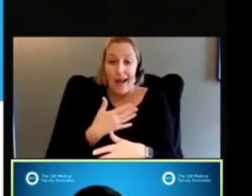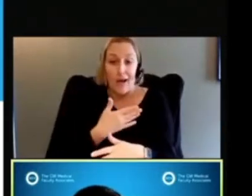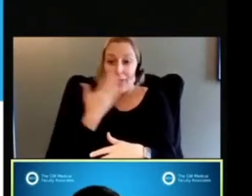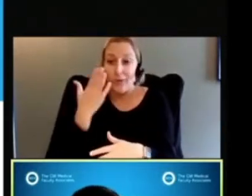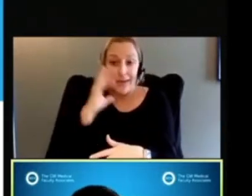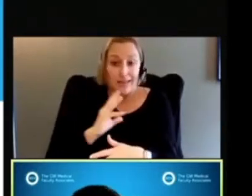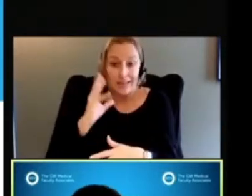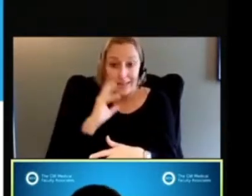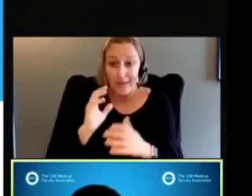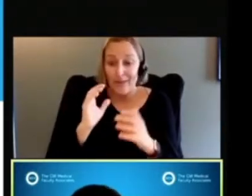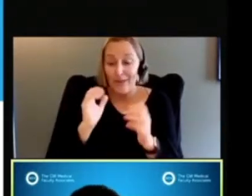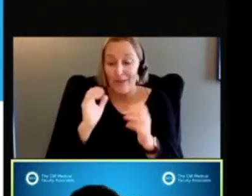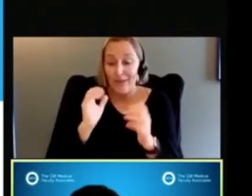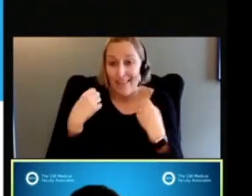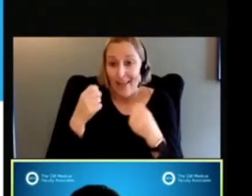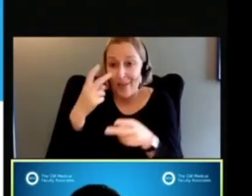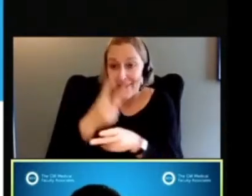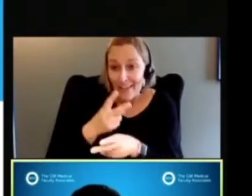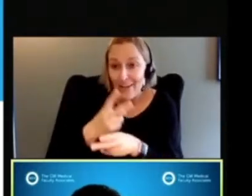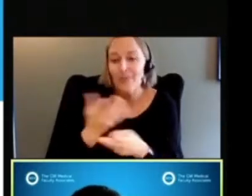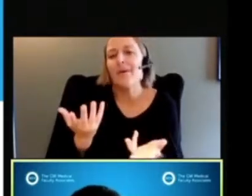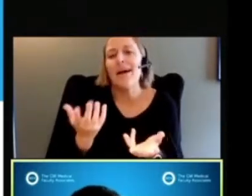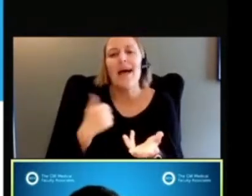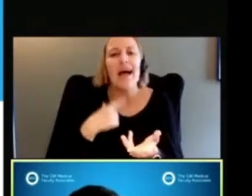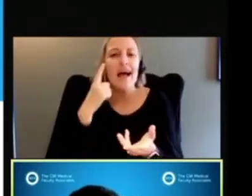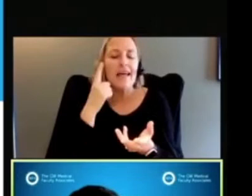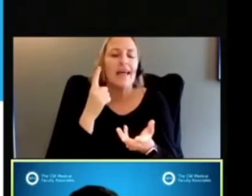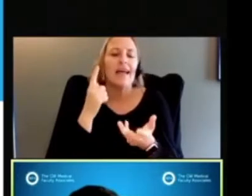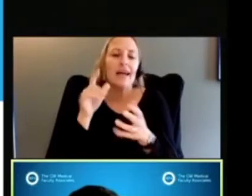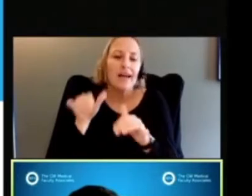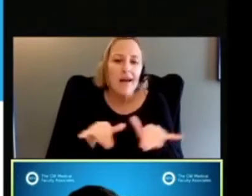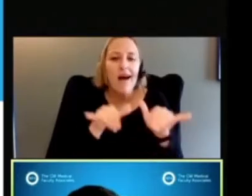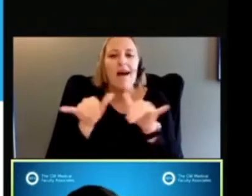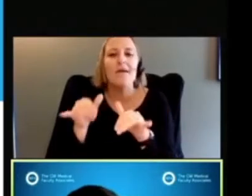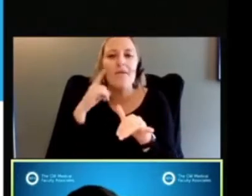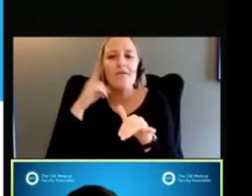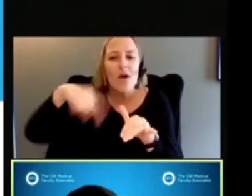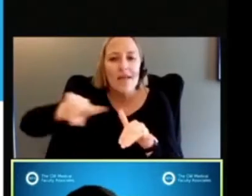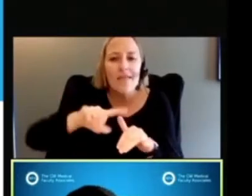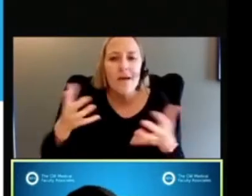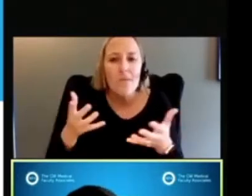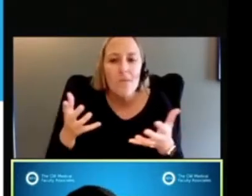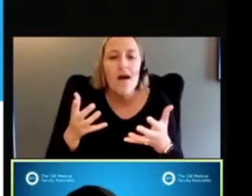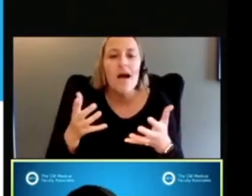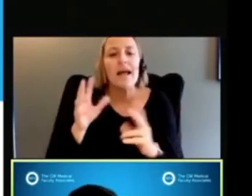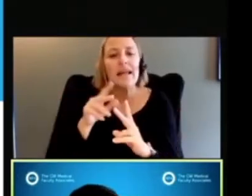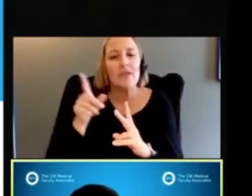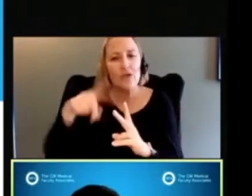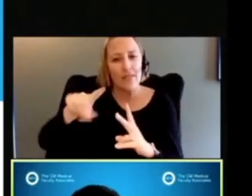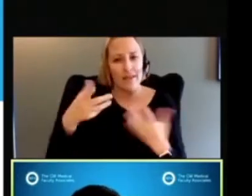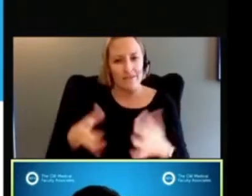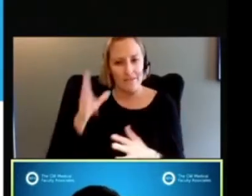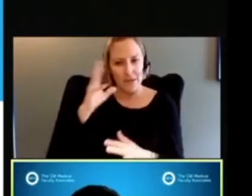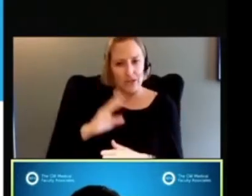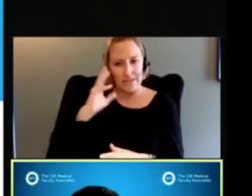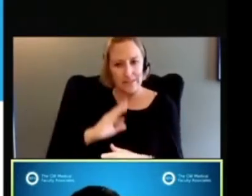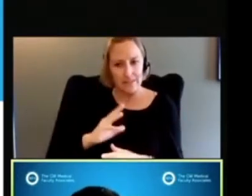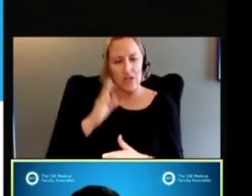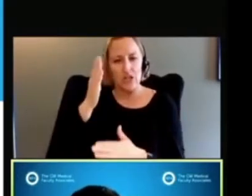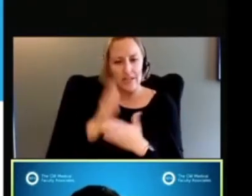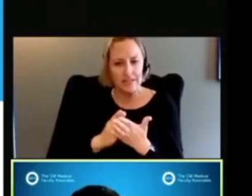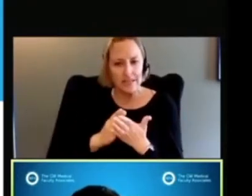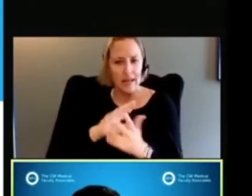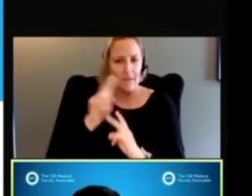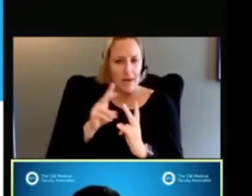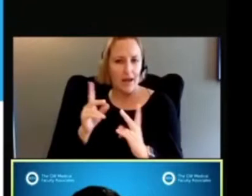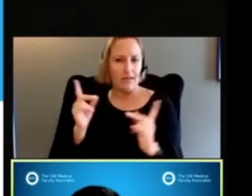system. But I would say the theme that was most common within our community volunteers was that they had either suffered through some type of a complicated